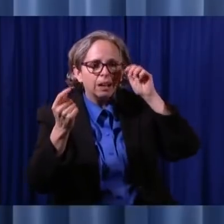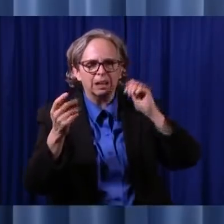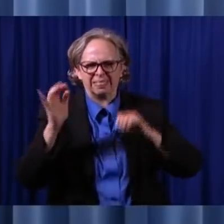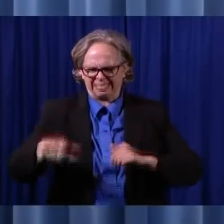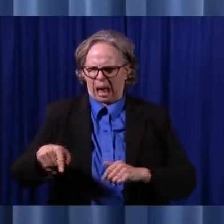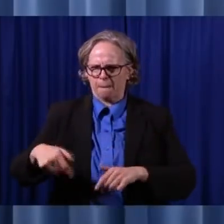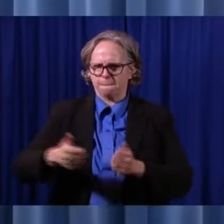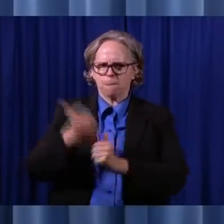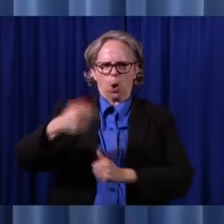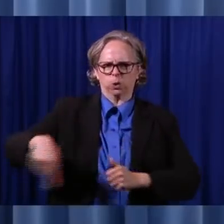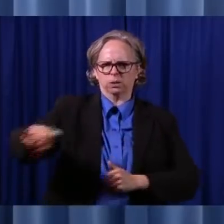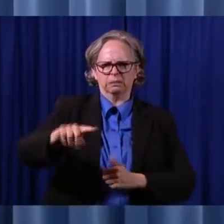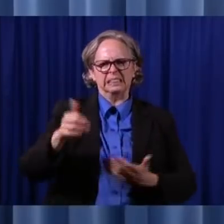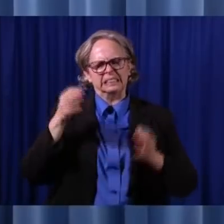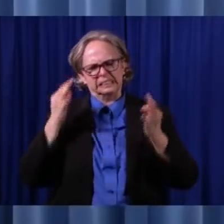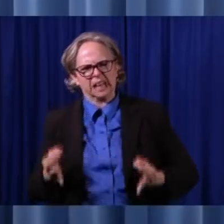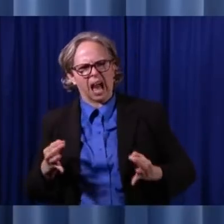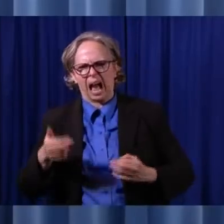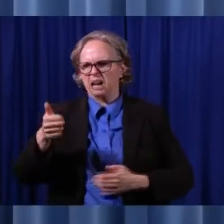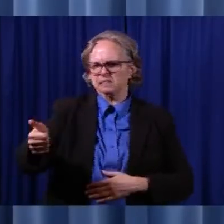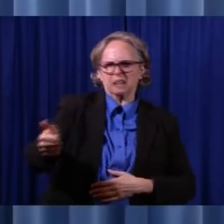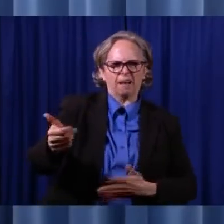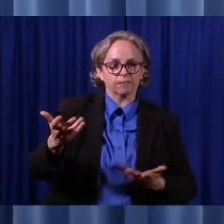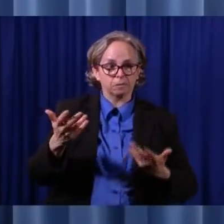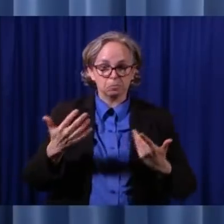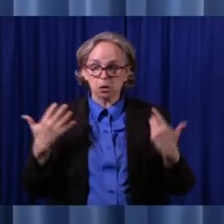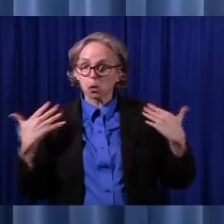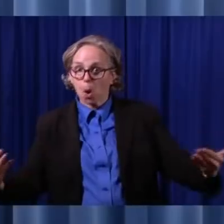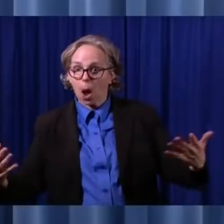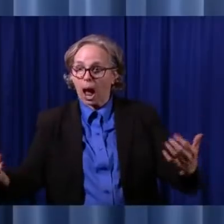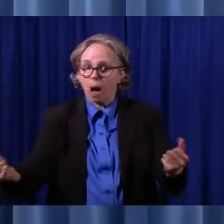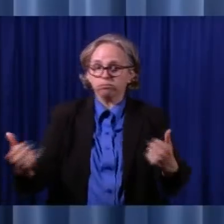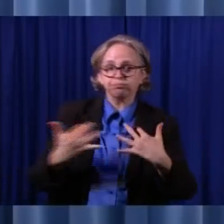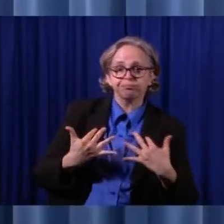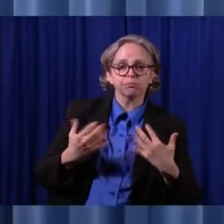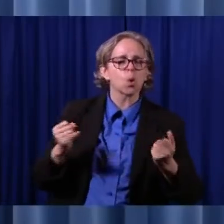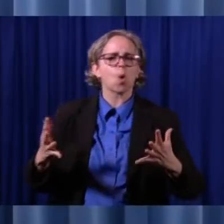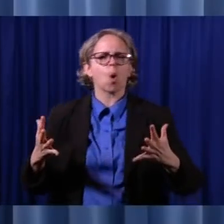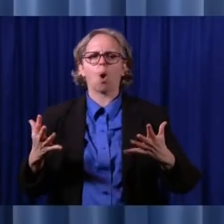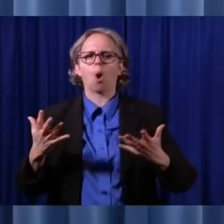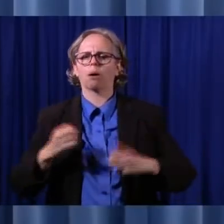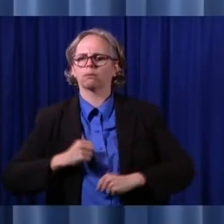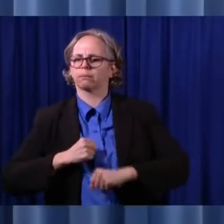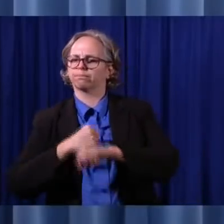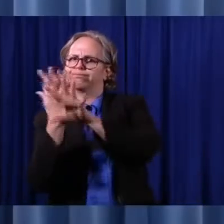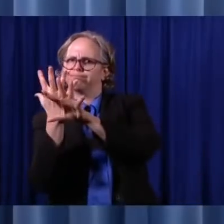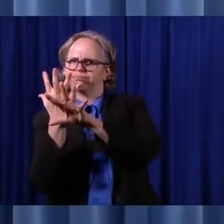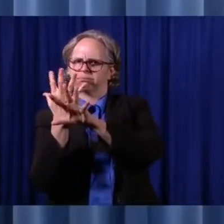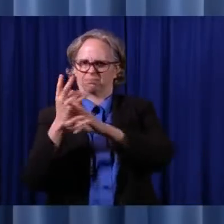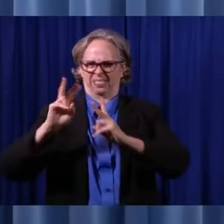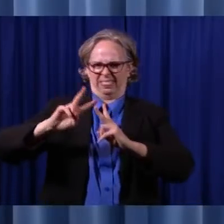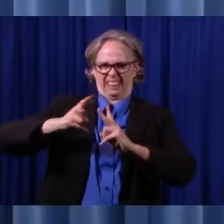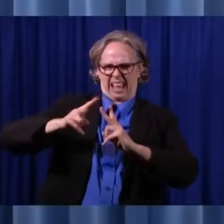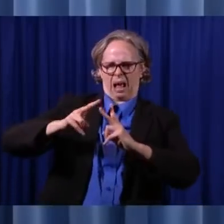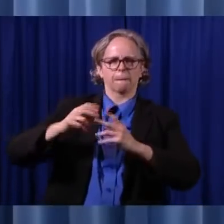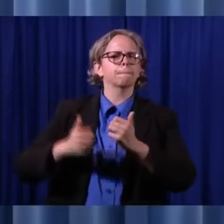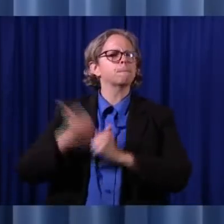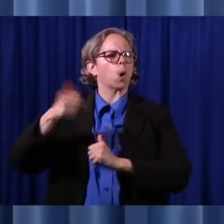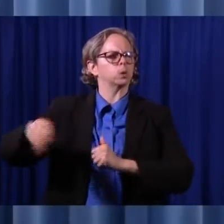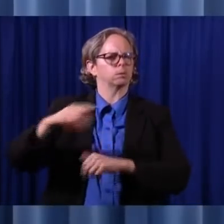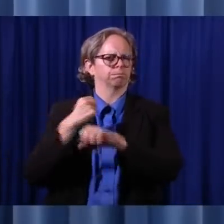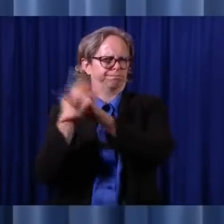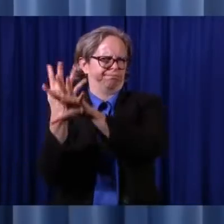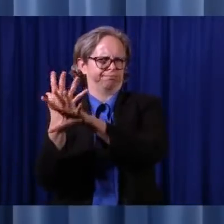holding their traditional in-person services and found other ways to reach out to their congregations. They've done it